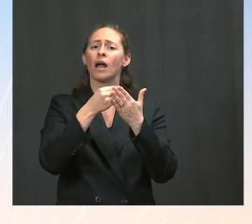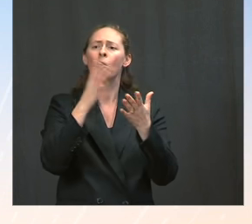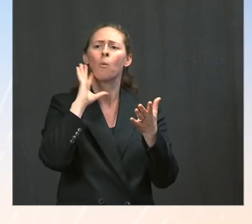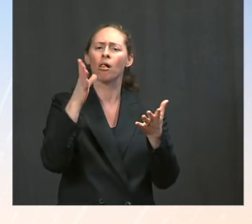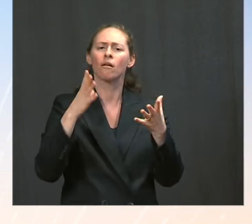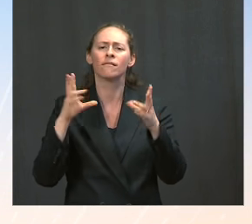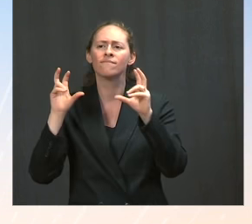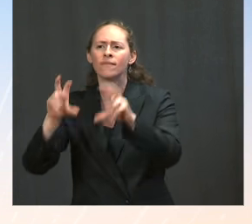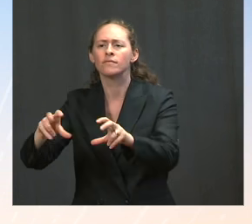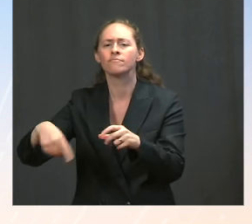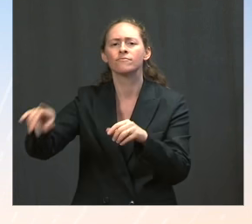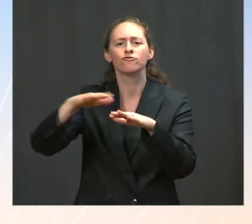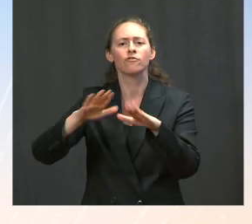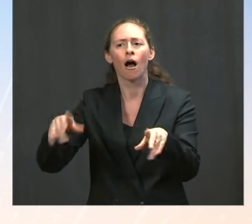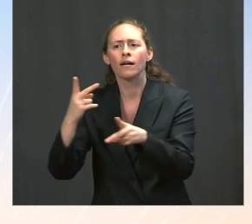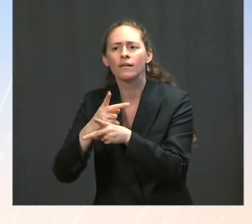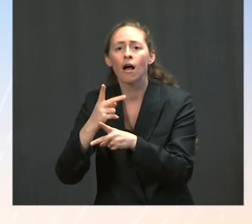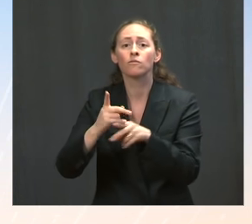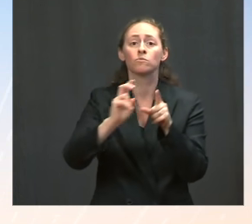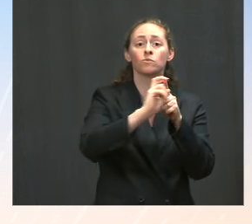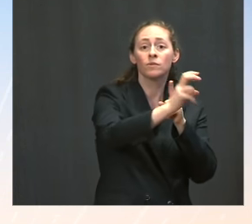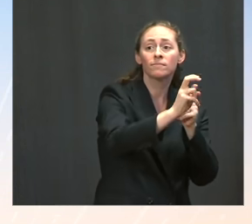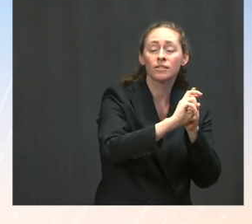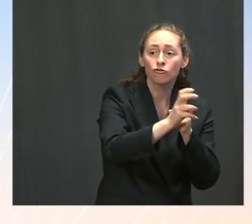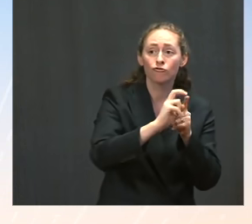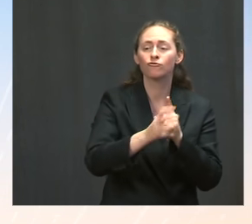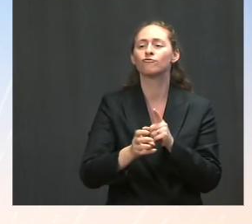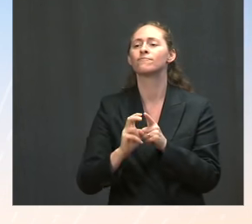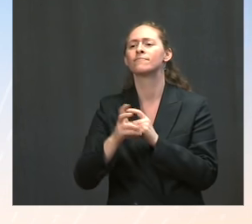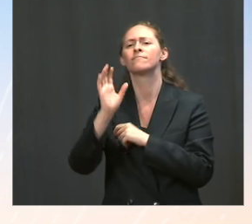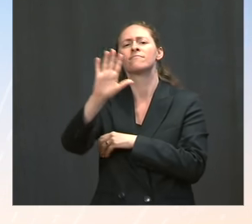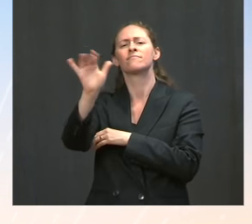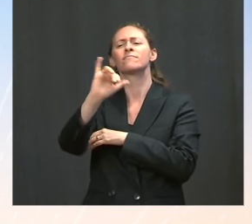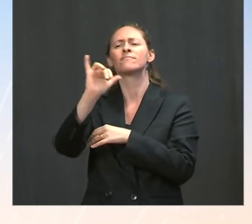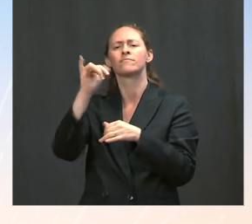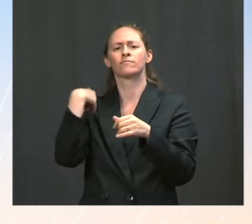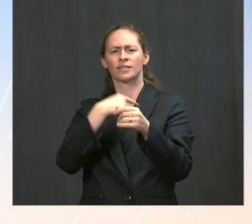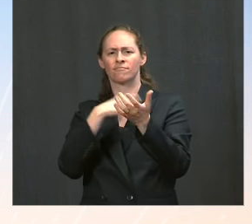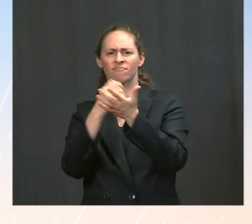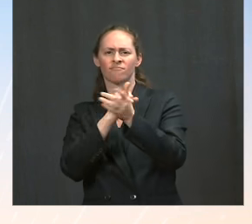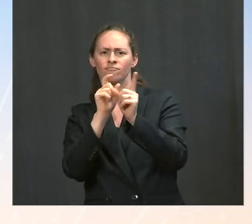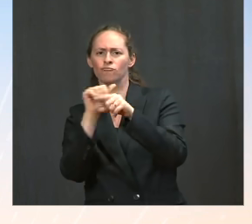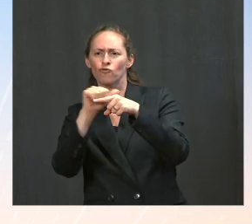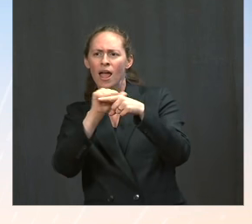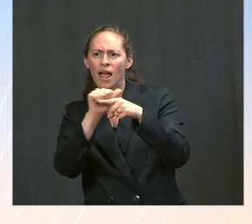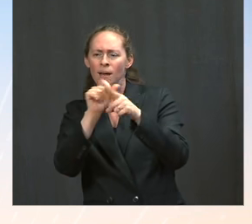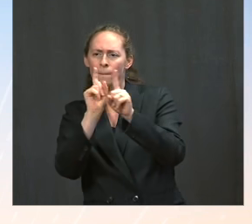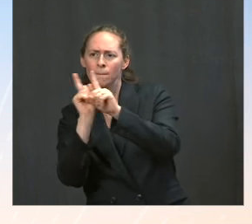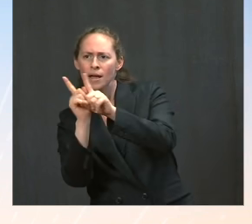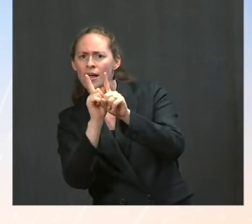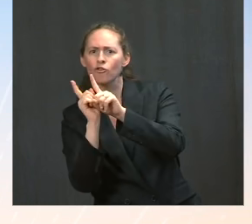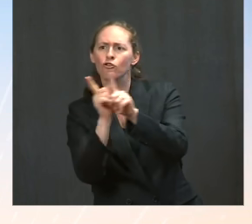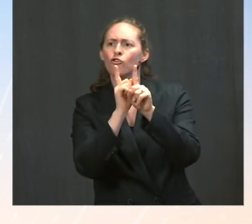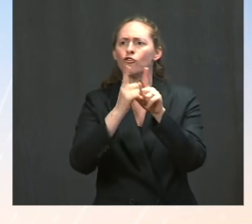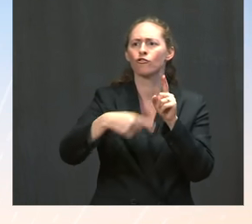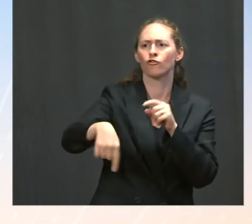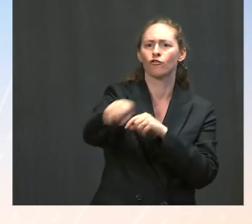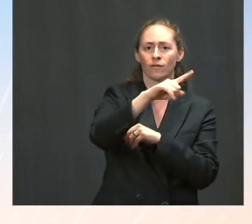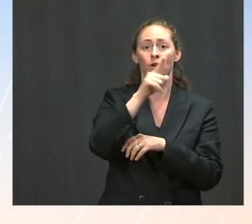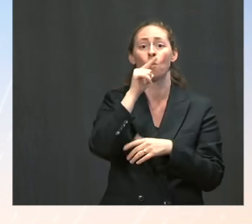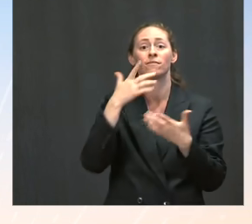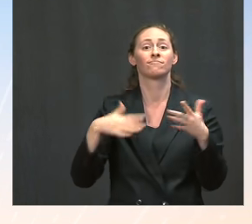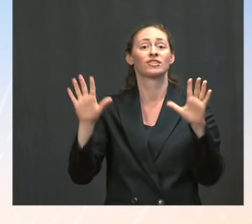are getting trained, so we make sure they get to the finish line of the training and get a job. For